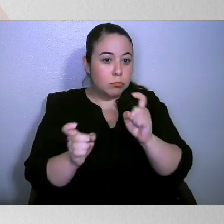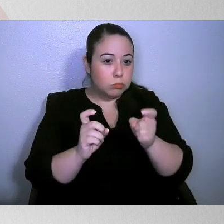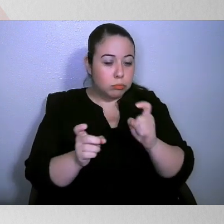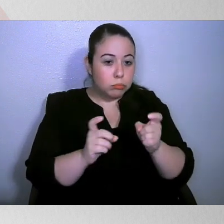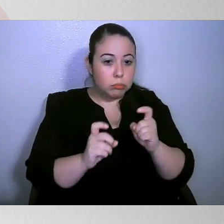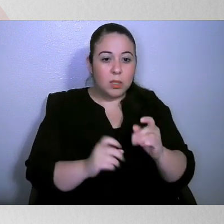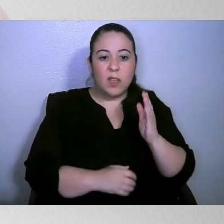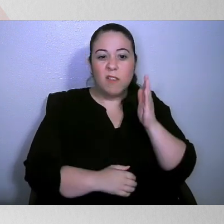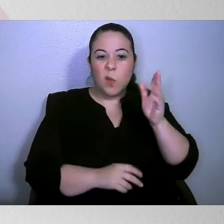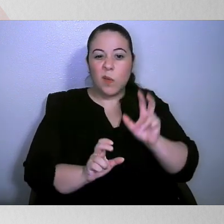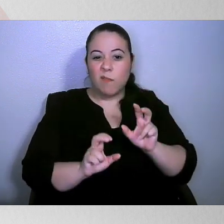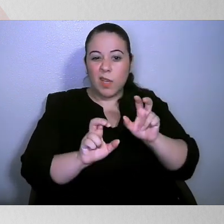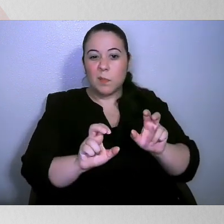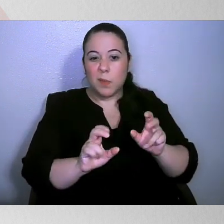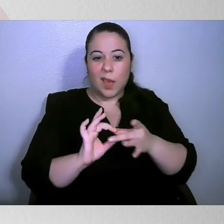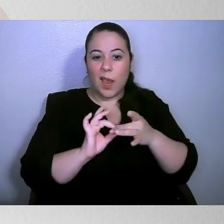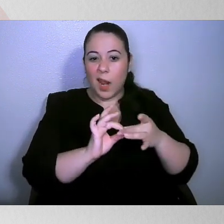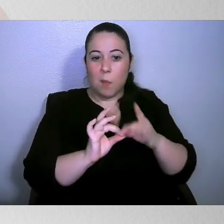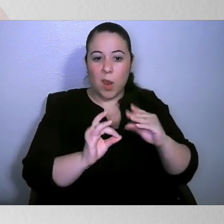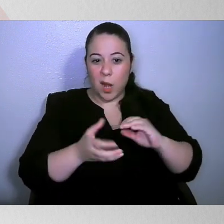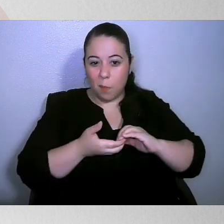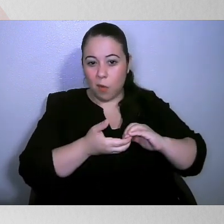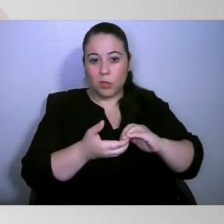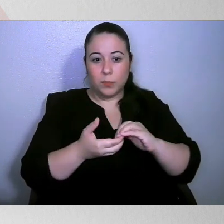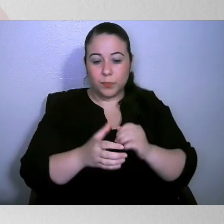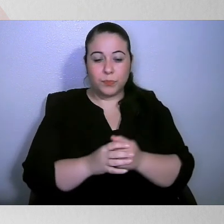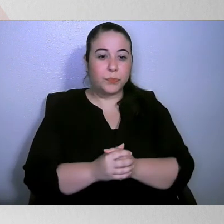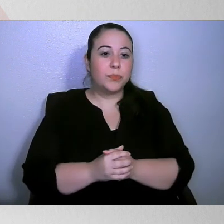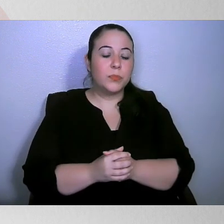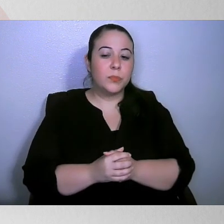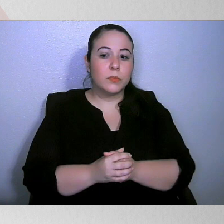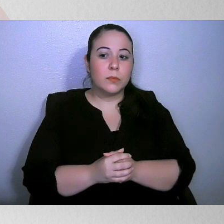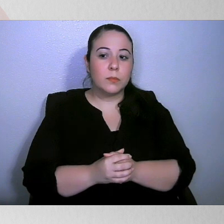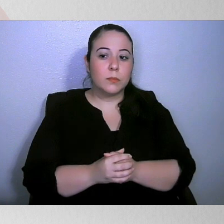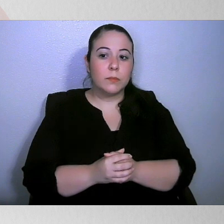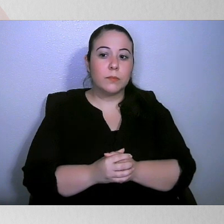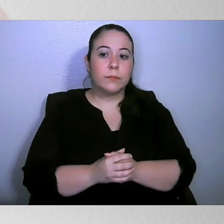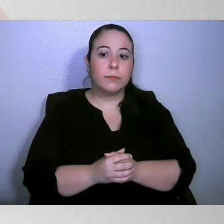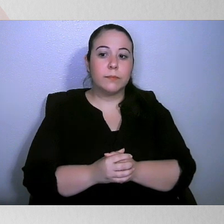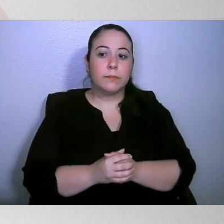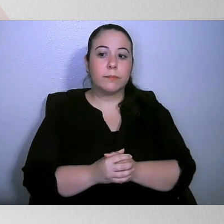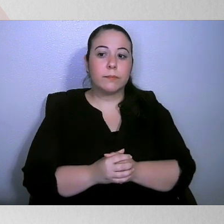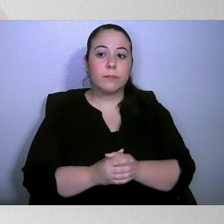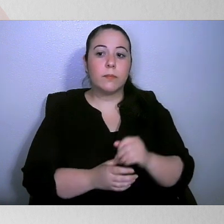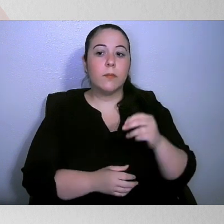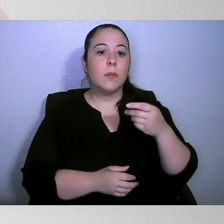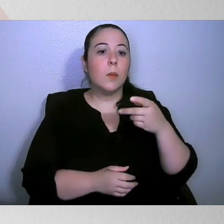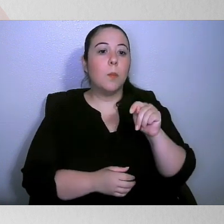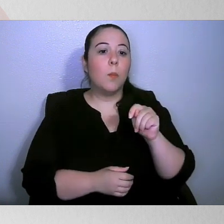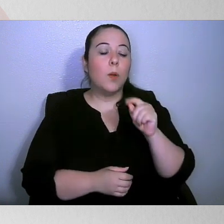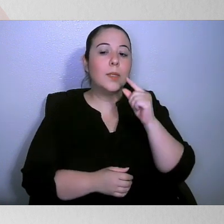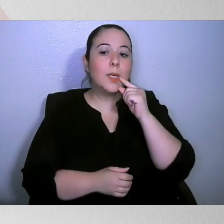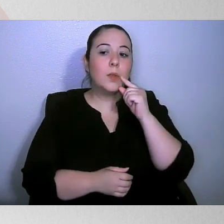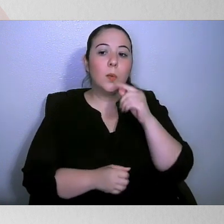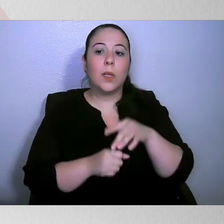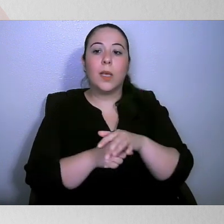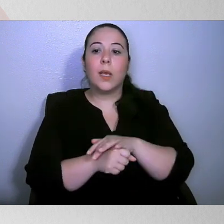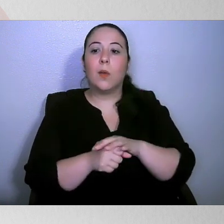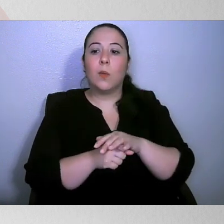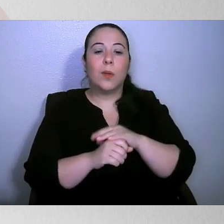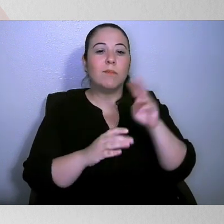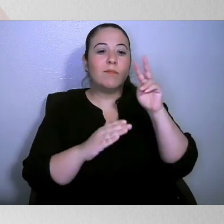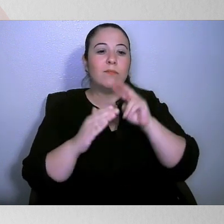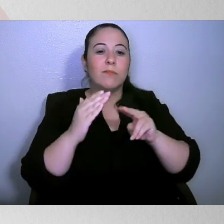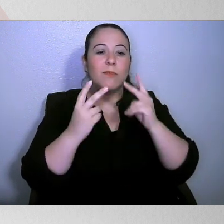collaborations, and partnerships in the area. The Port San Antonio Area Regional Center vision and goals